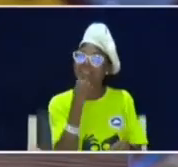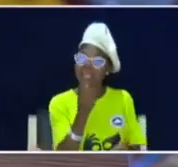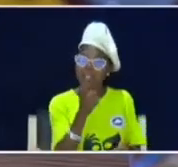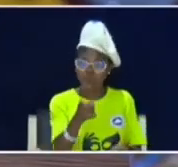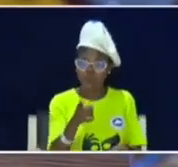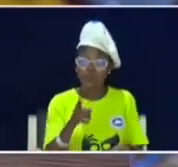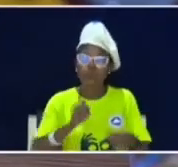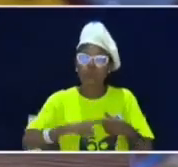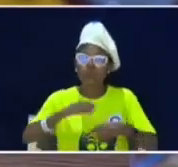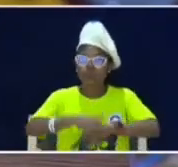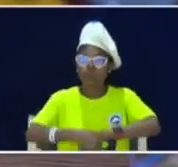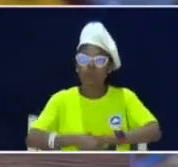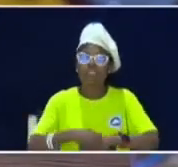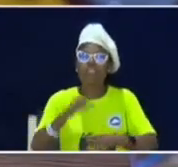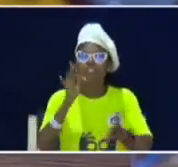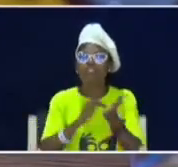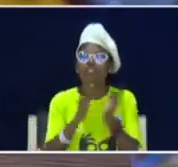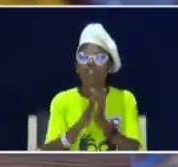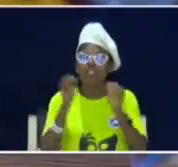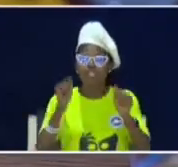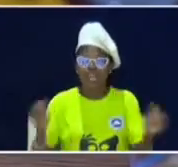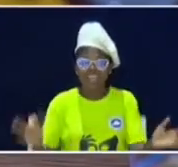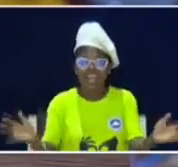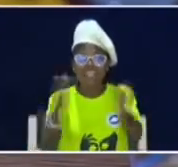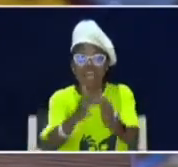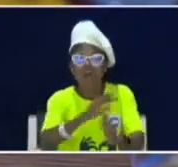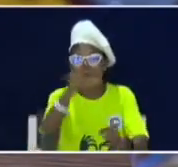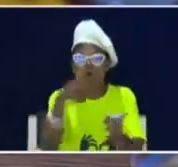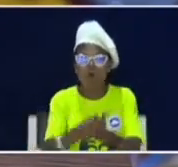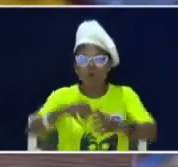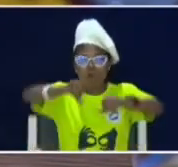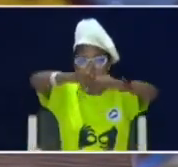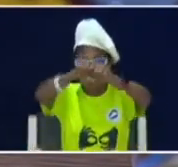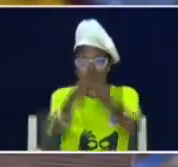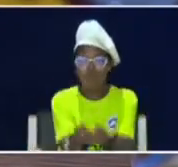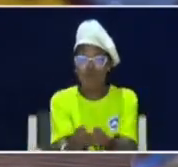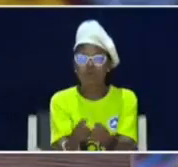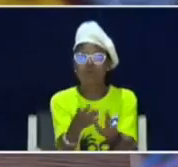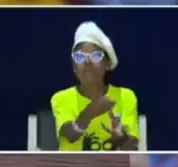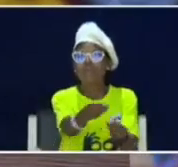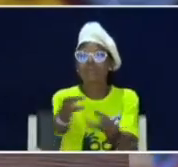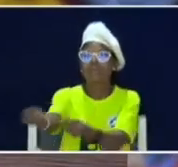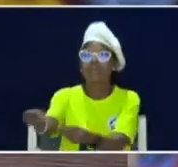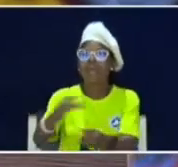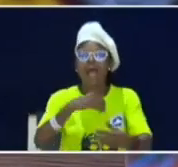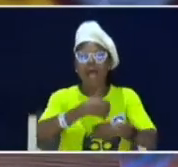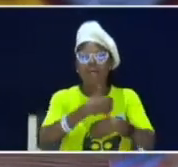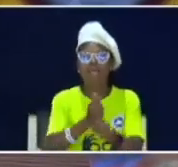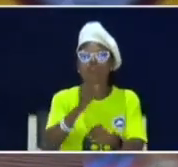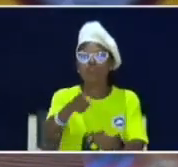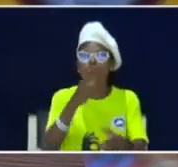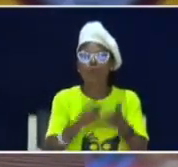Jesus can gather up your broken pieces, mend them, and make you what you want to be.